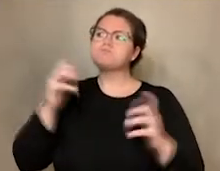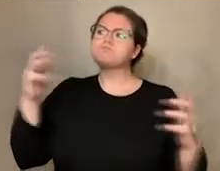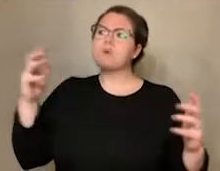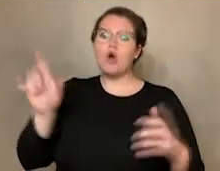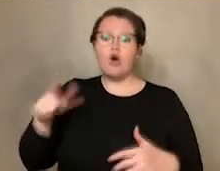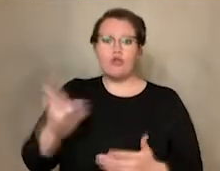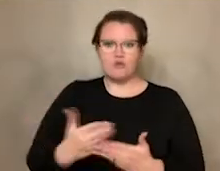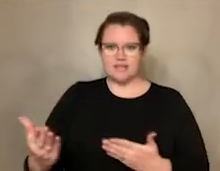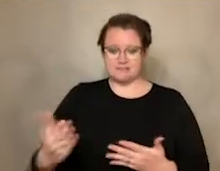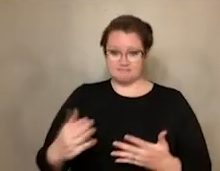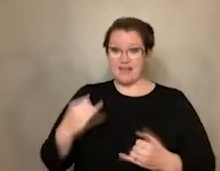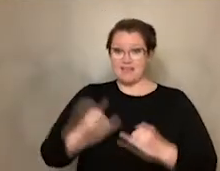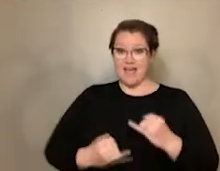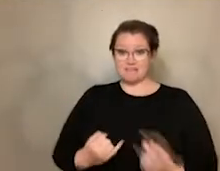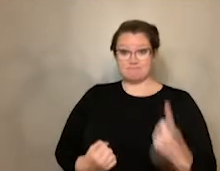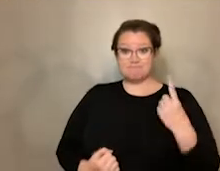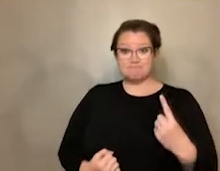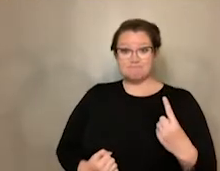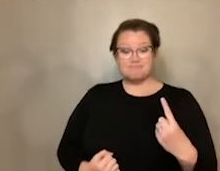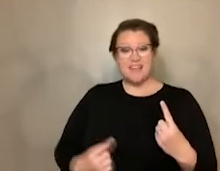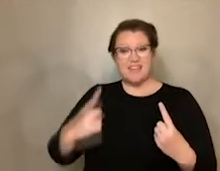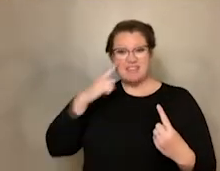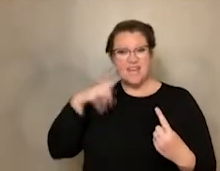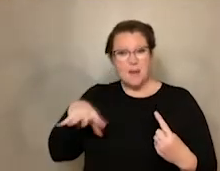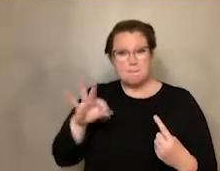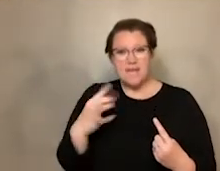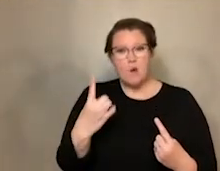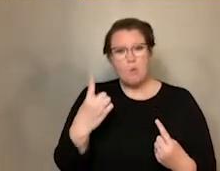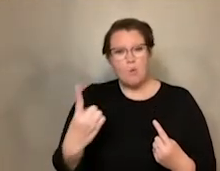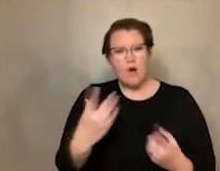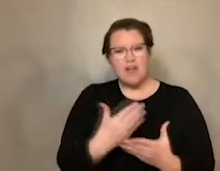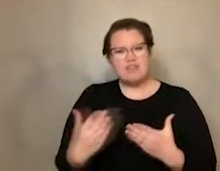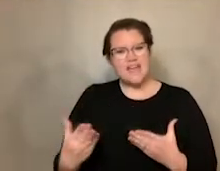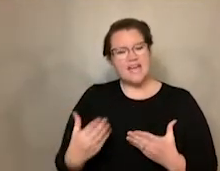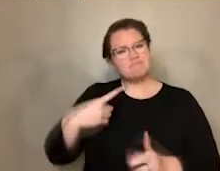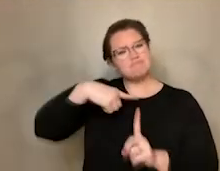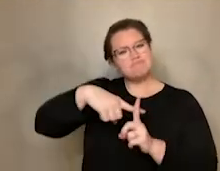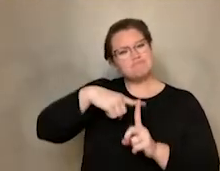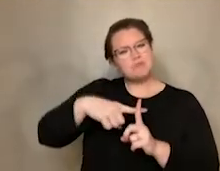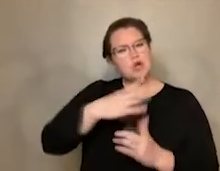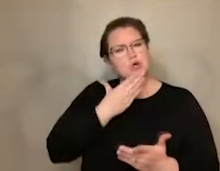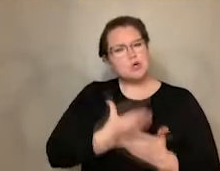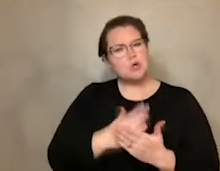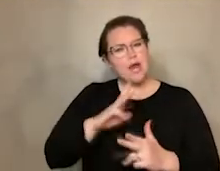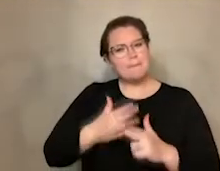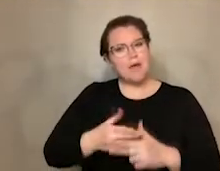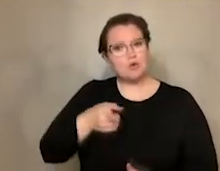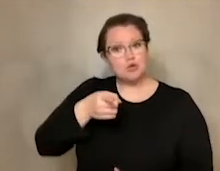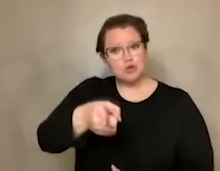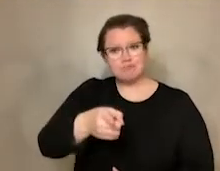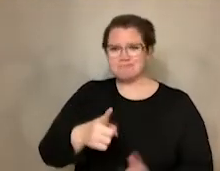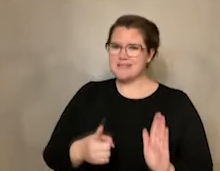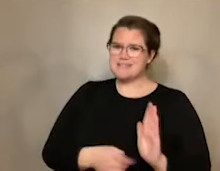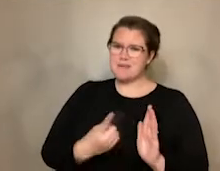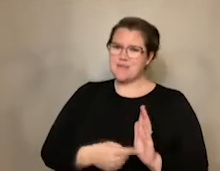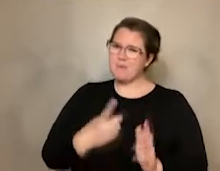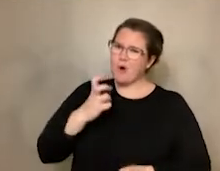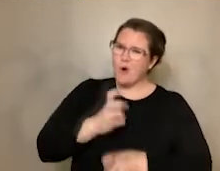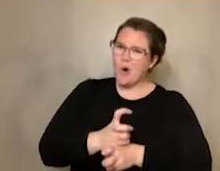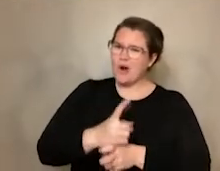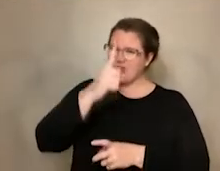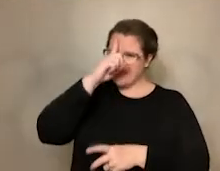hear. If it's in your home, it may be somebody in another room. It may be an animal in your house making a noise. It could be the trees or the birds outside